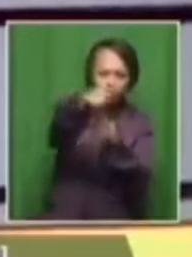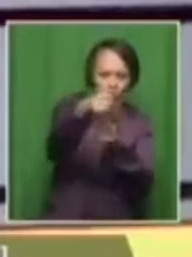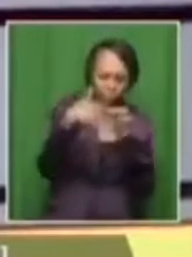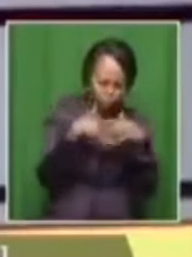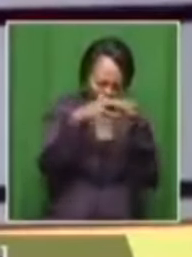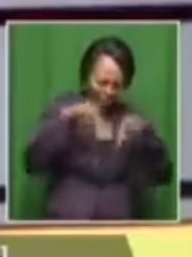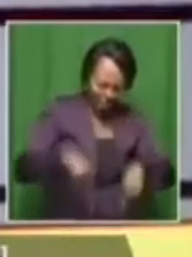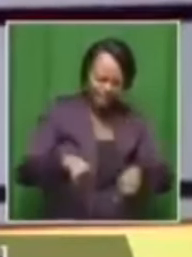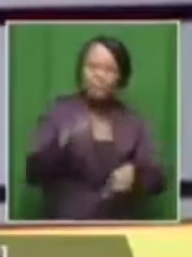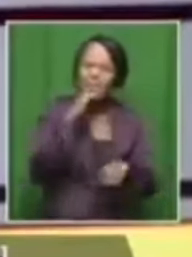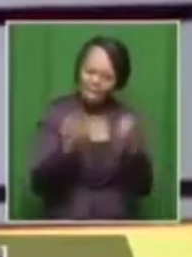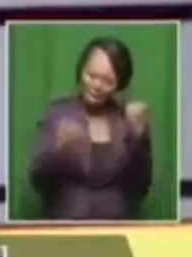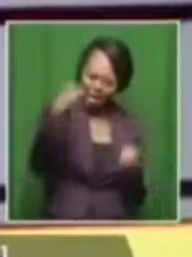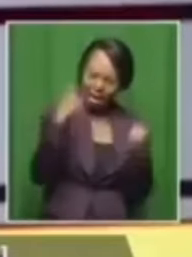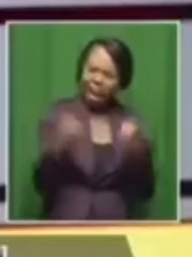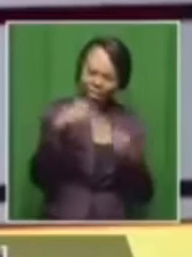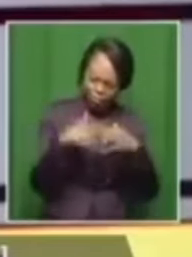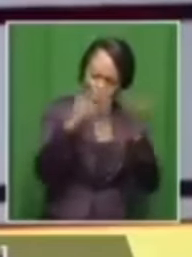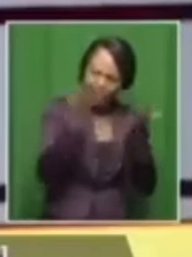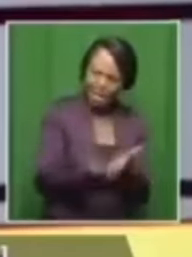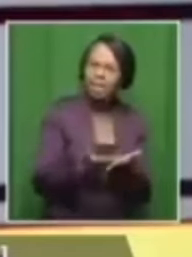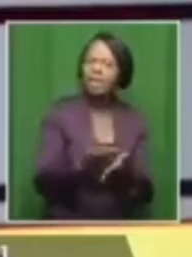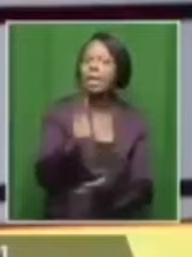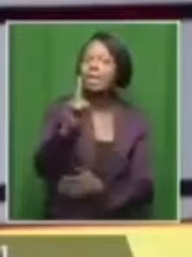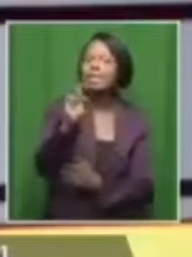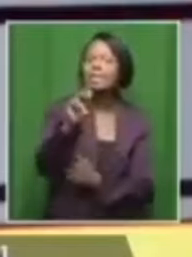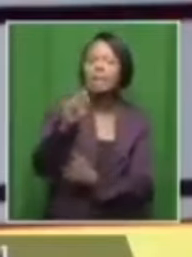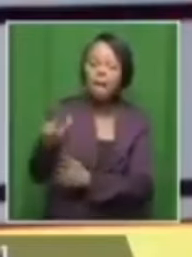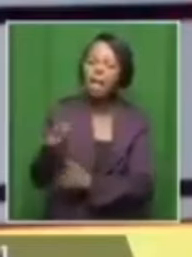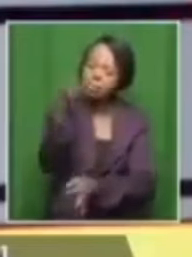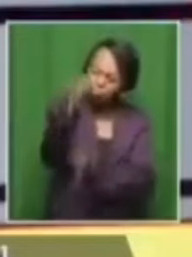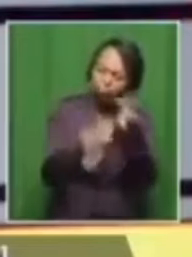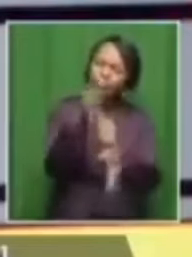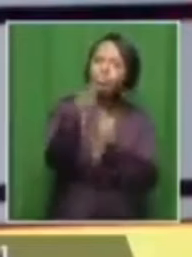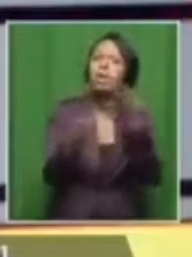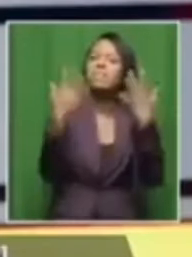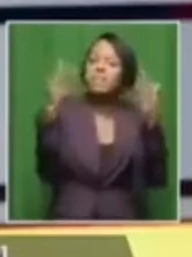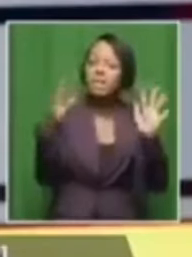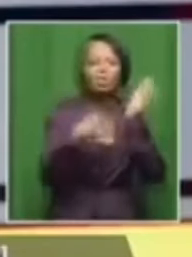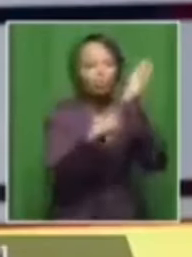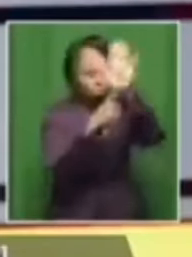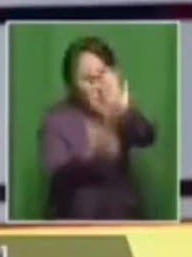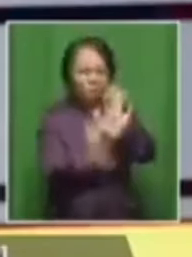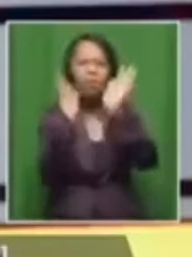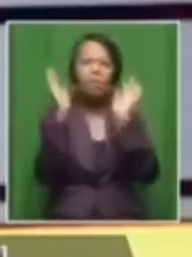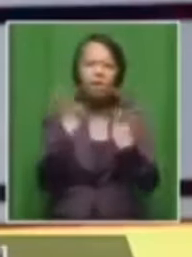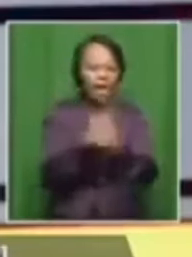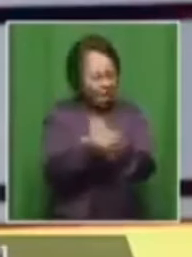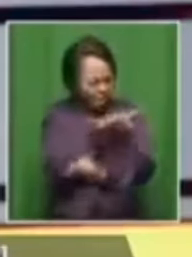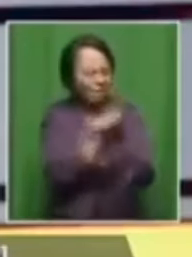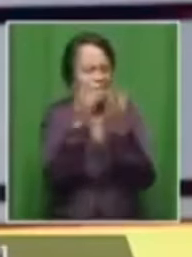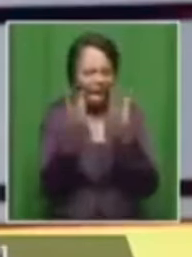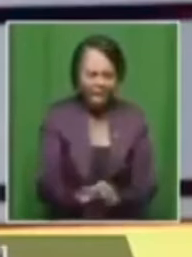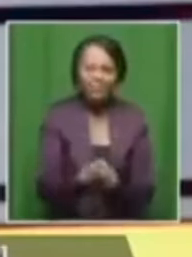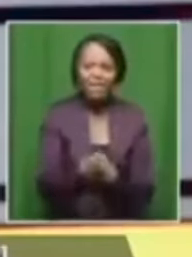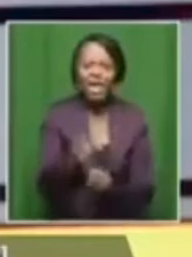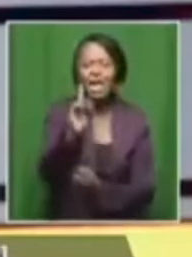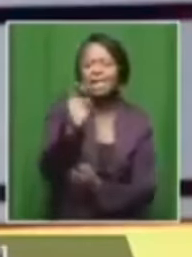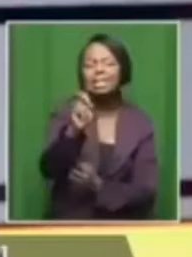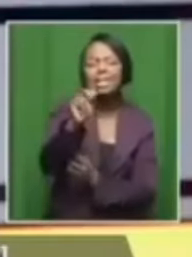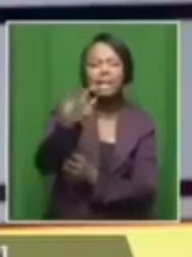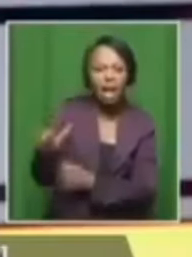to produce a car. Dinel has demonstrated that we've got the capacity to do this. Dinel manufactures